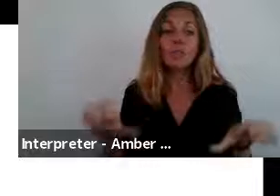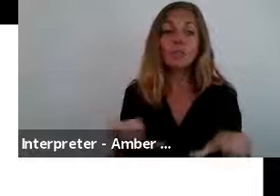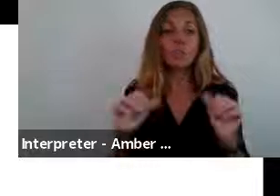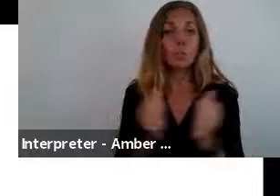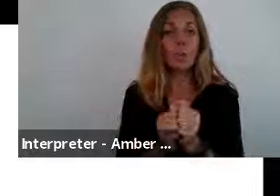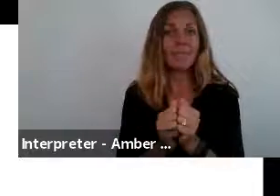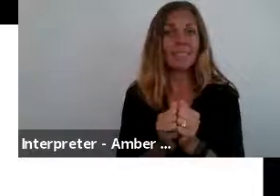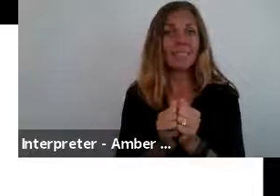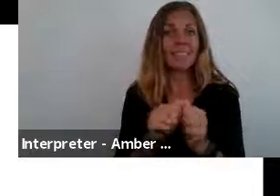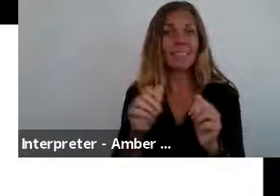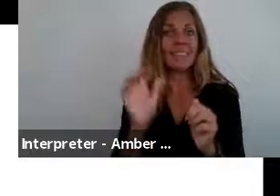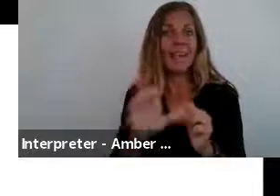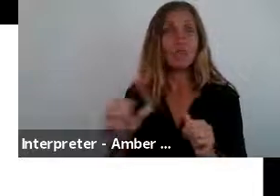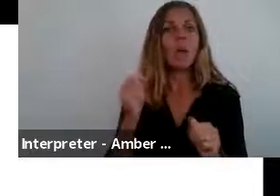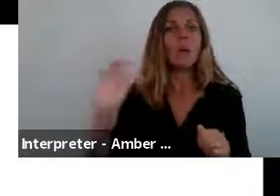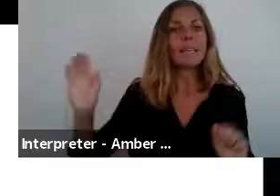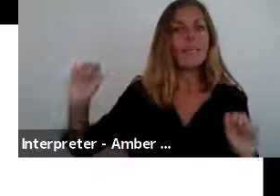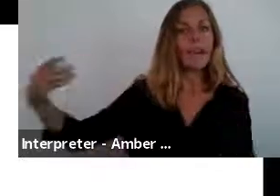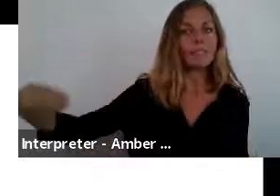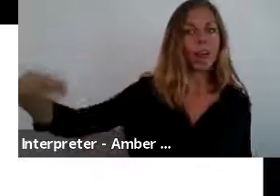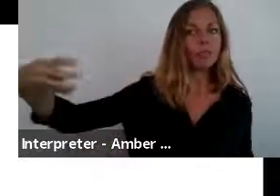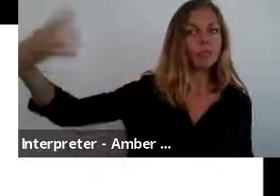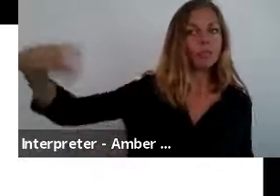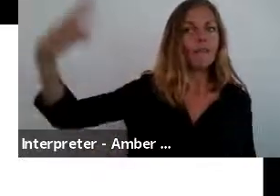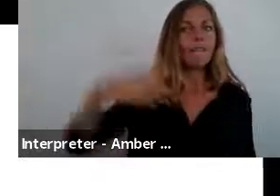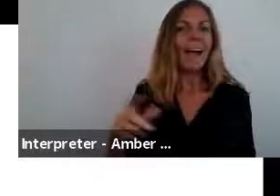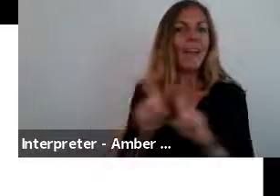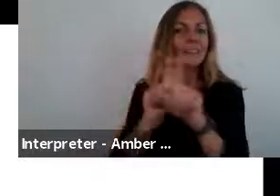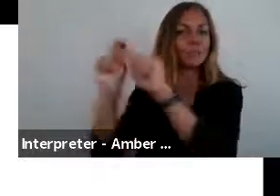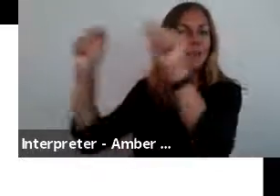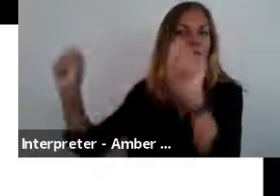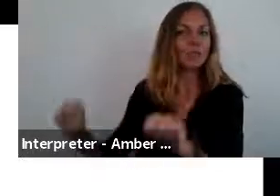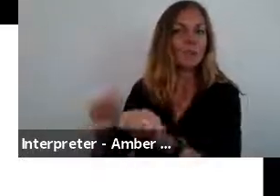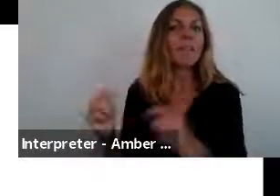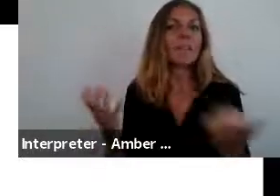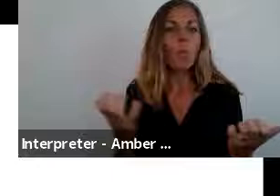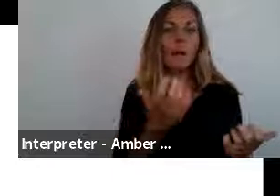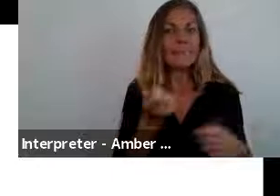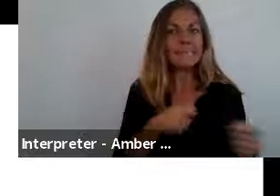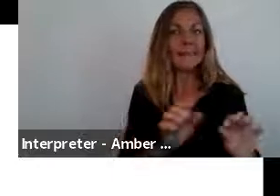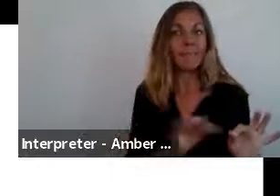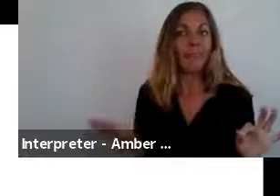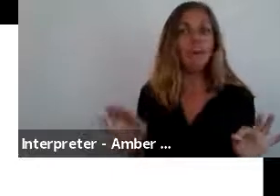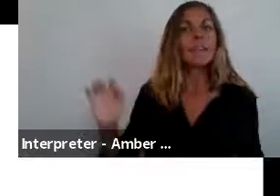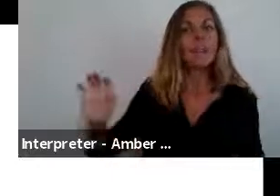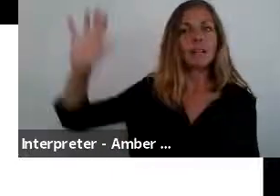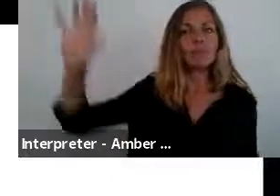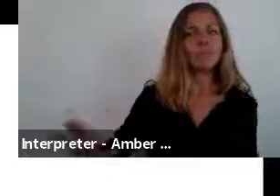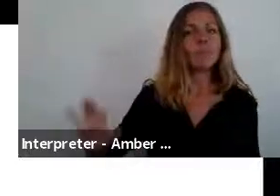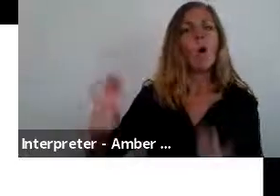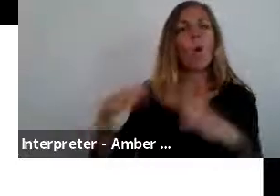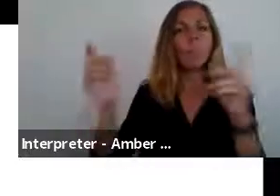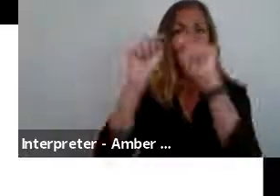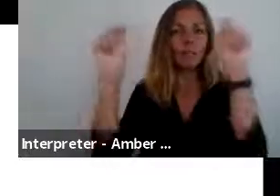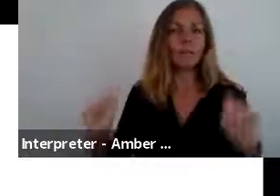present it on the side as a transcript if the user knows how to turn them on. You hit the 3 dots on the bottom of video, you click open transcript.